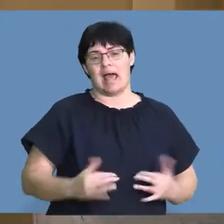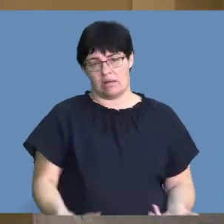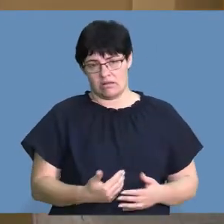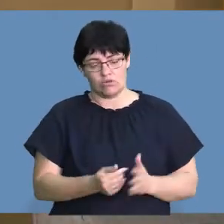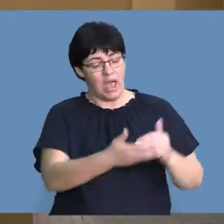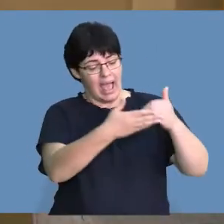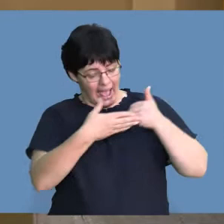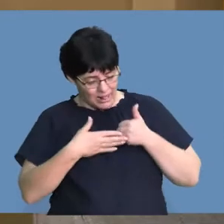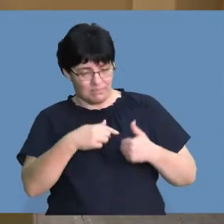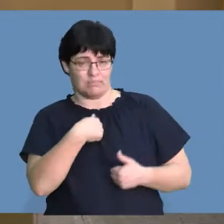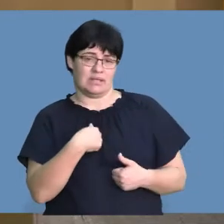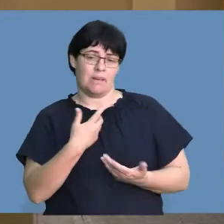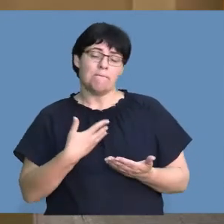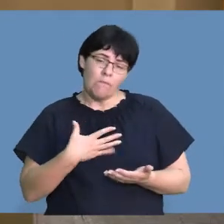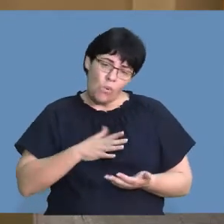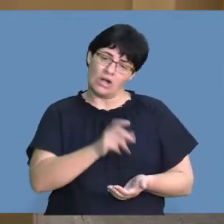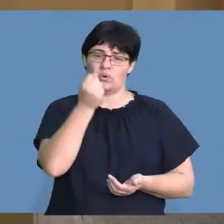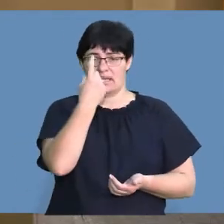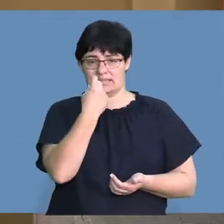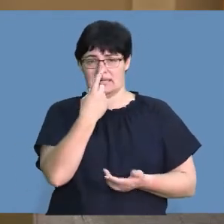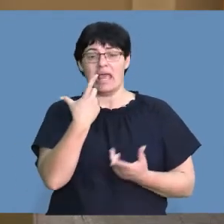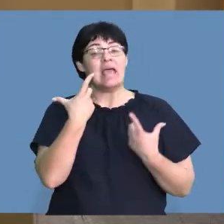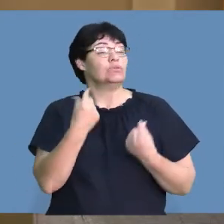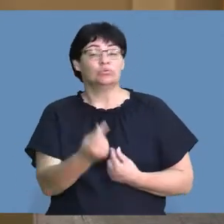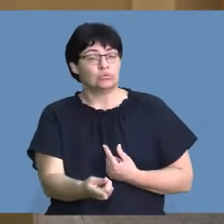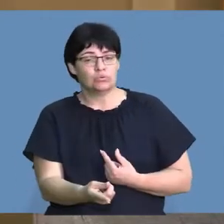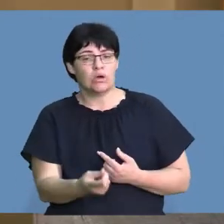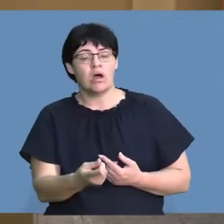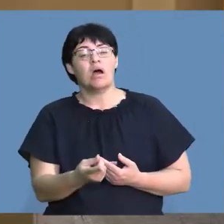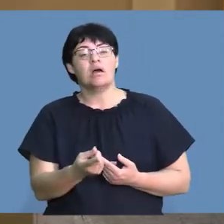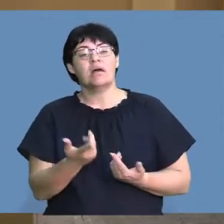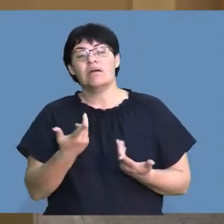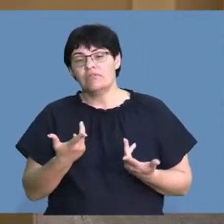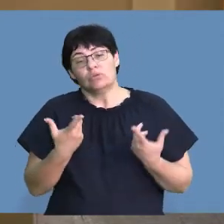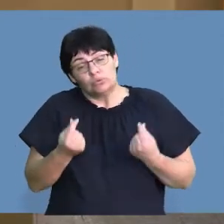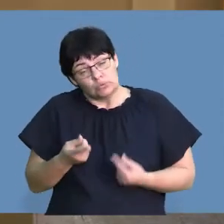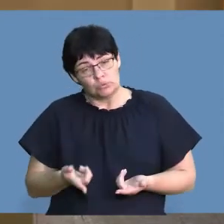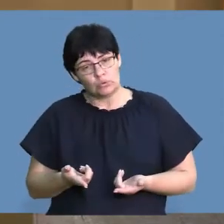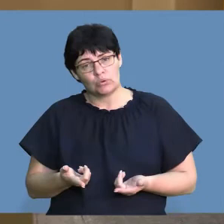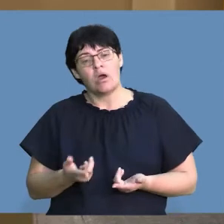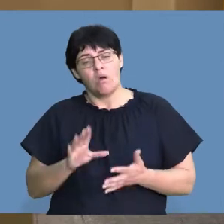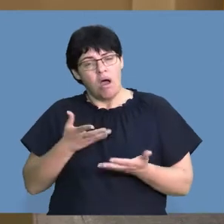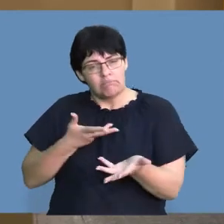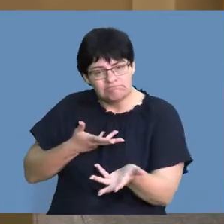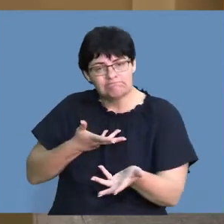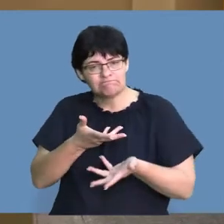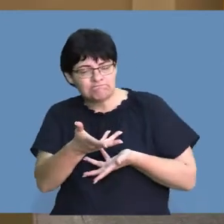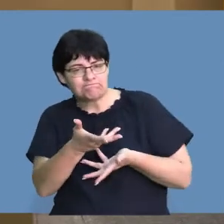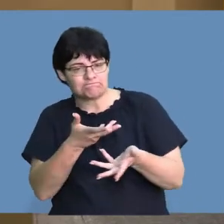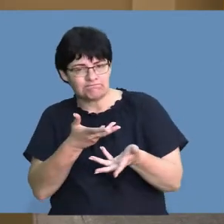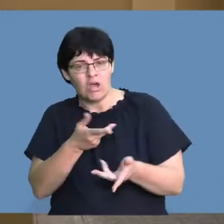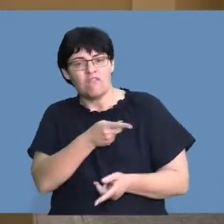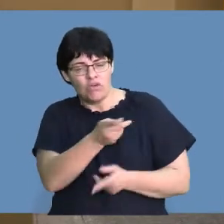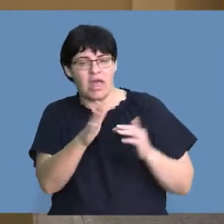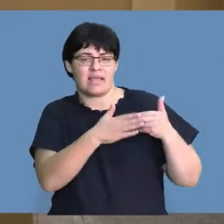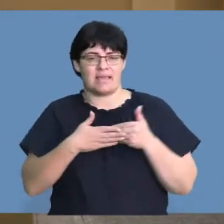words, help me understand. And when you do that, or can I say guardians, when you do that, you're engaging with